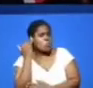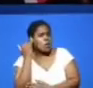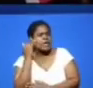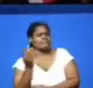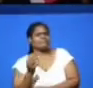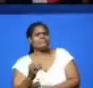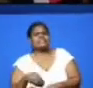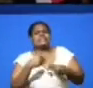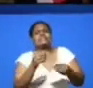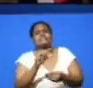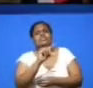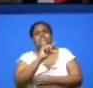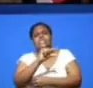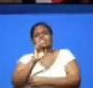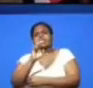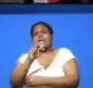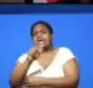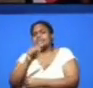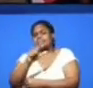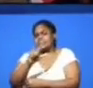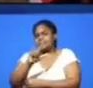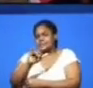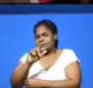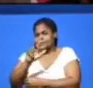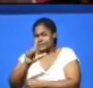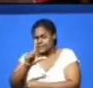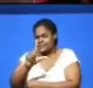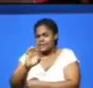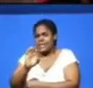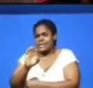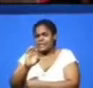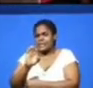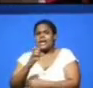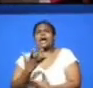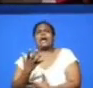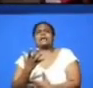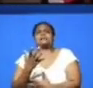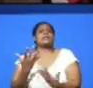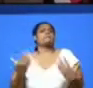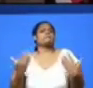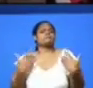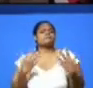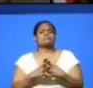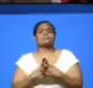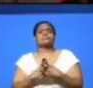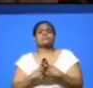the Gentiles and the holy city, and they shall tread underfoot